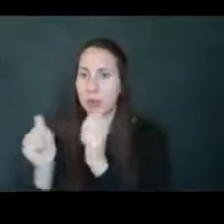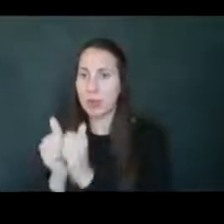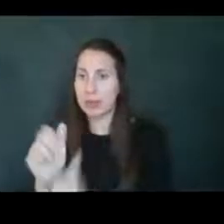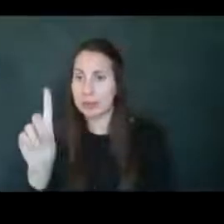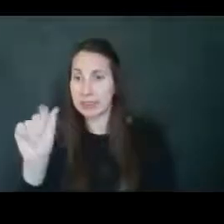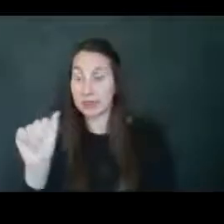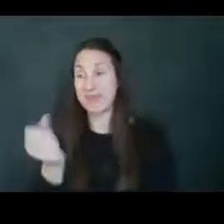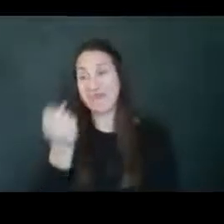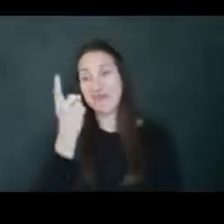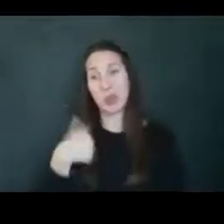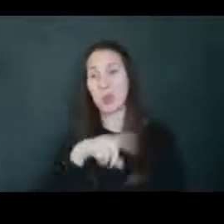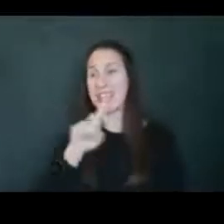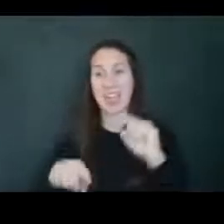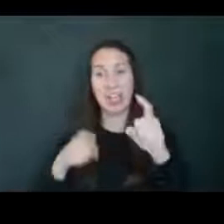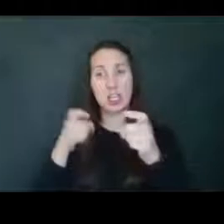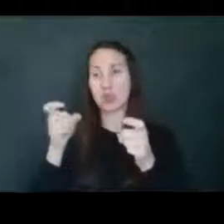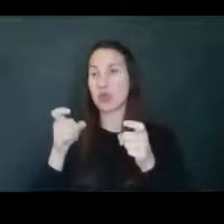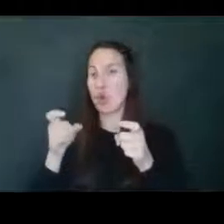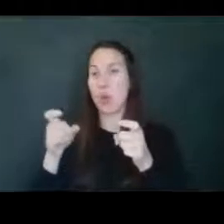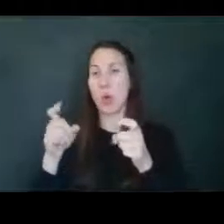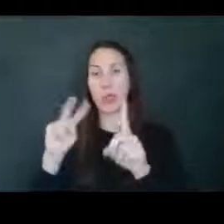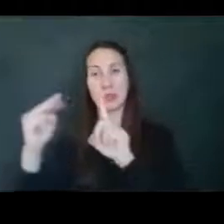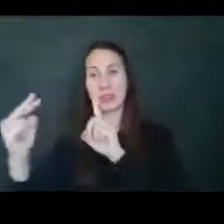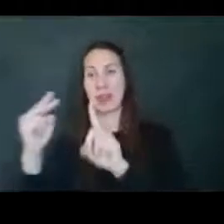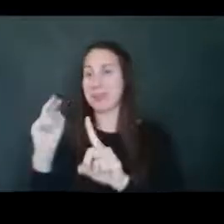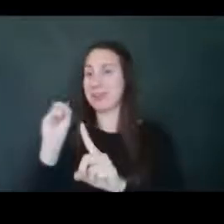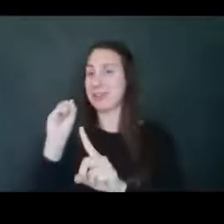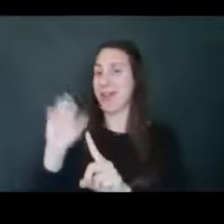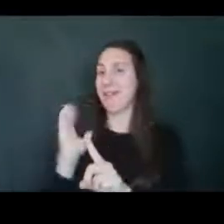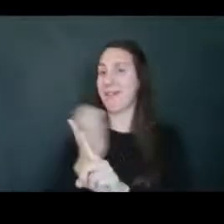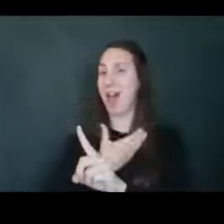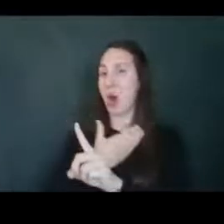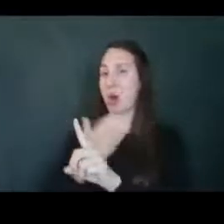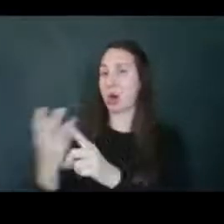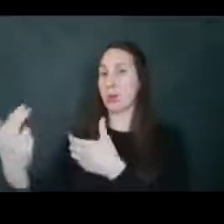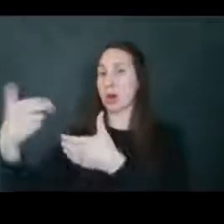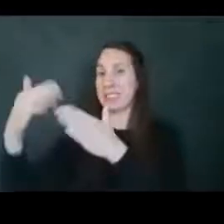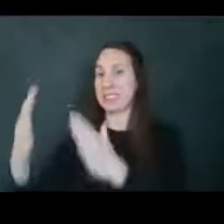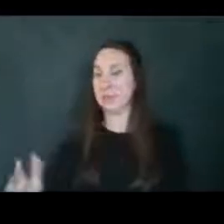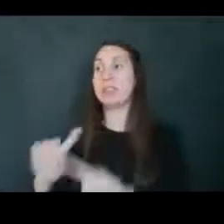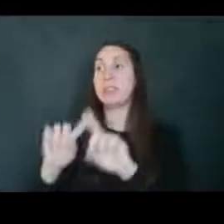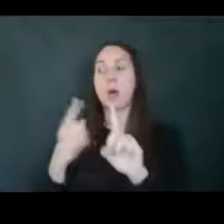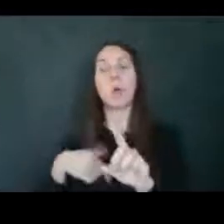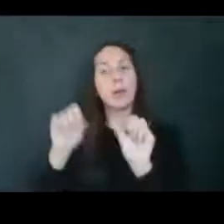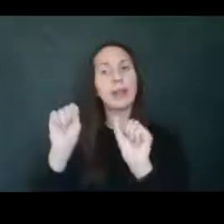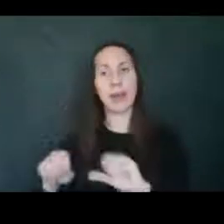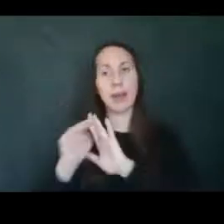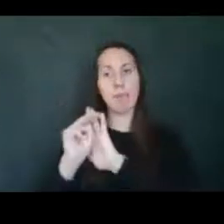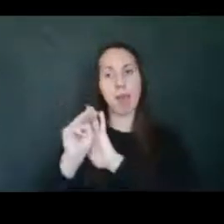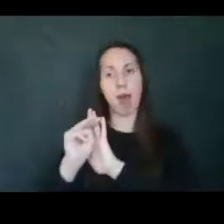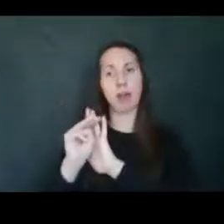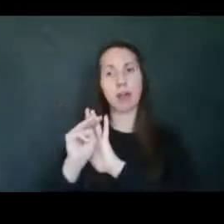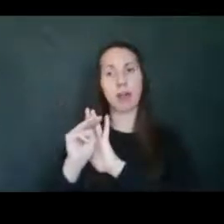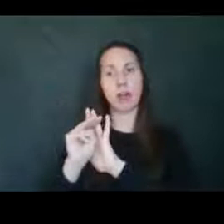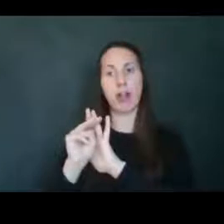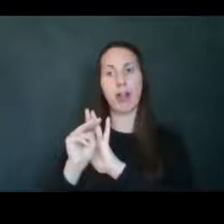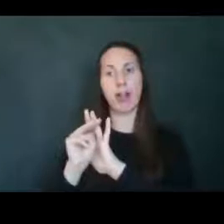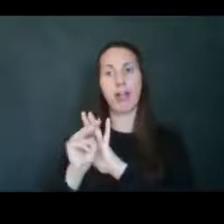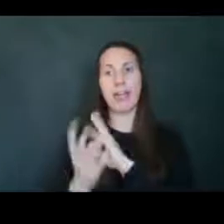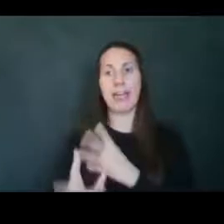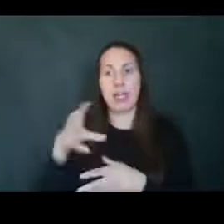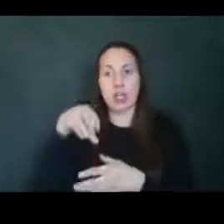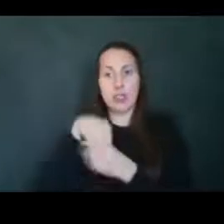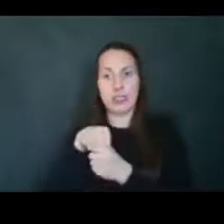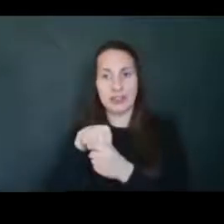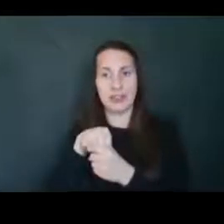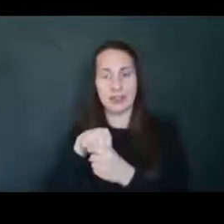our constituents, but we can and should model inclusivity as a best practice.